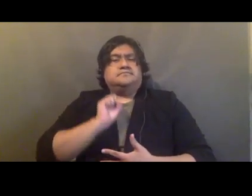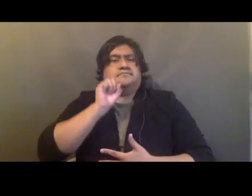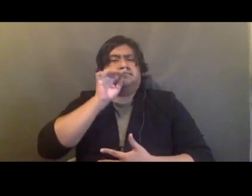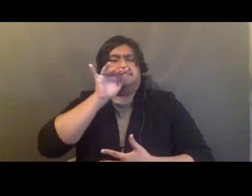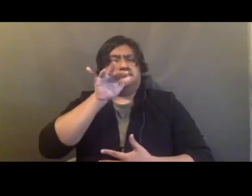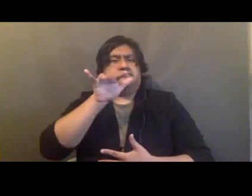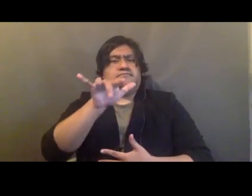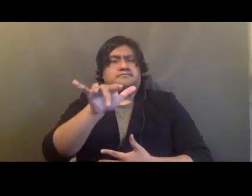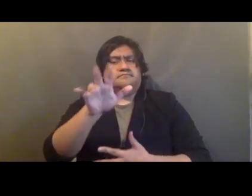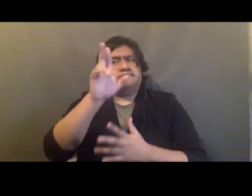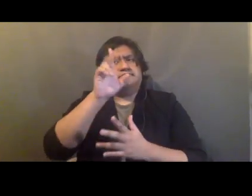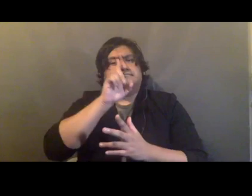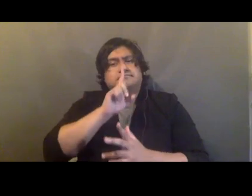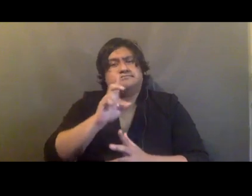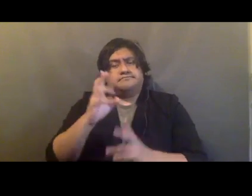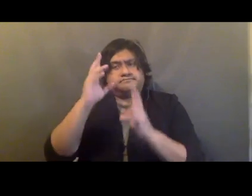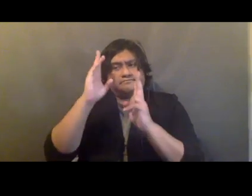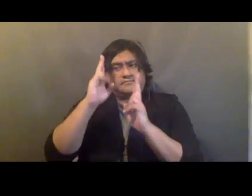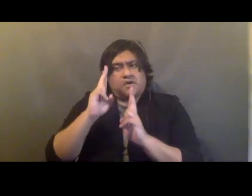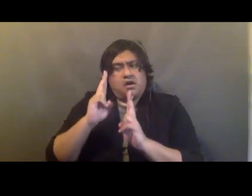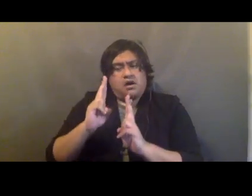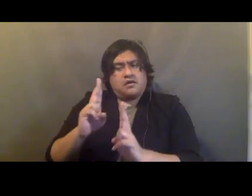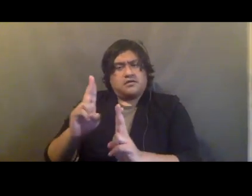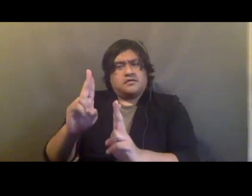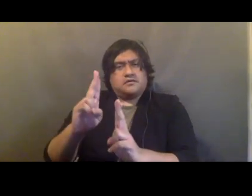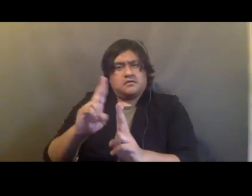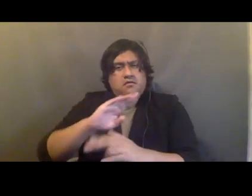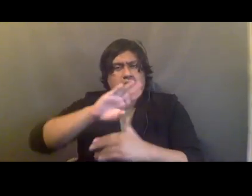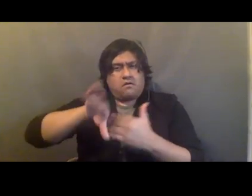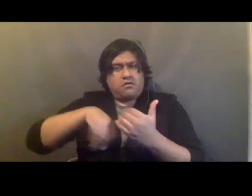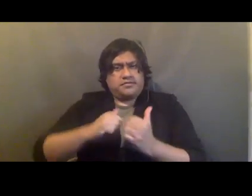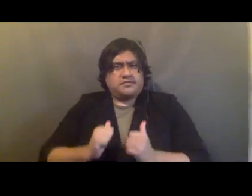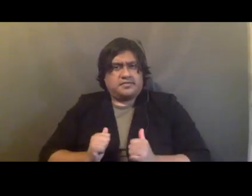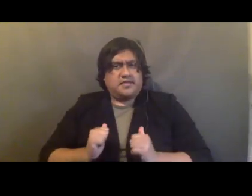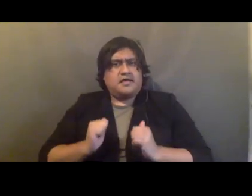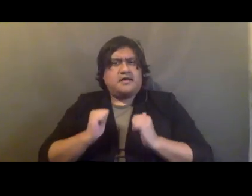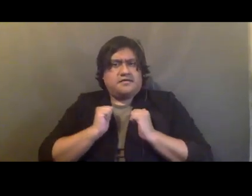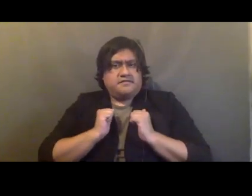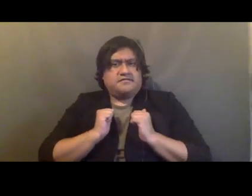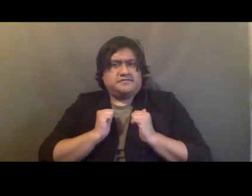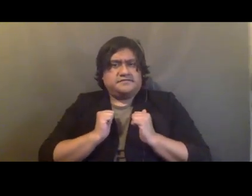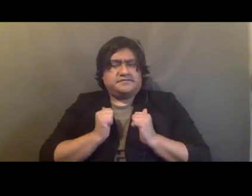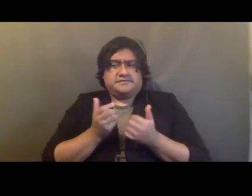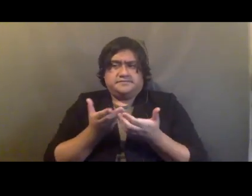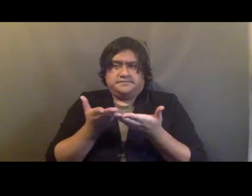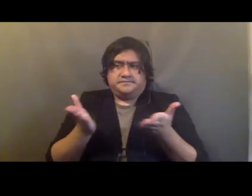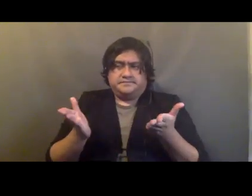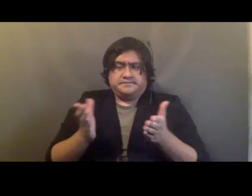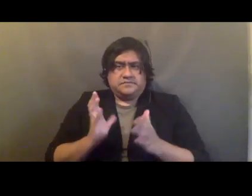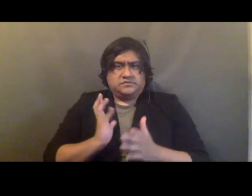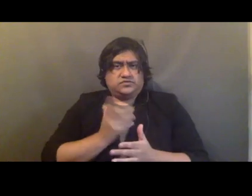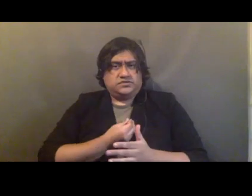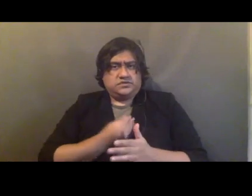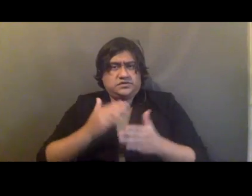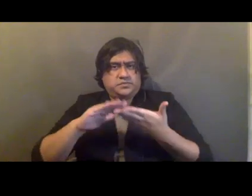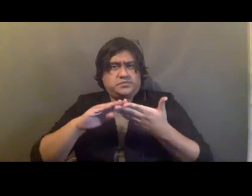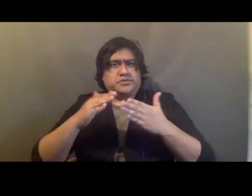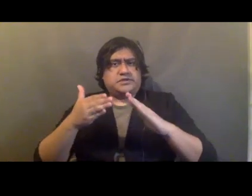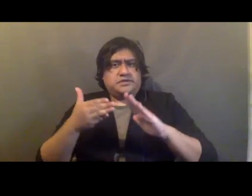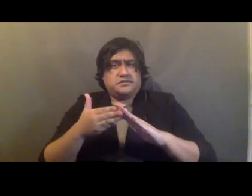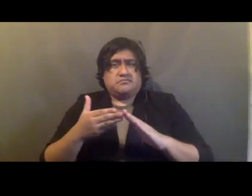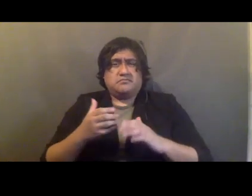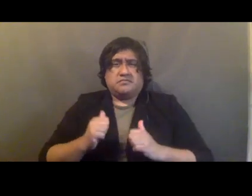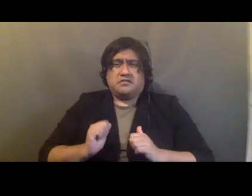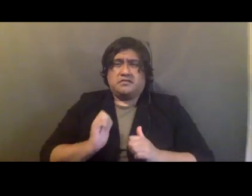And just honor in silence the lives of those in the transgender community, lives that were